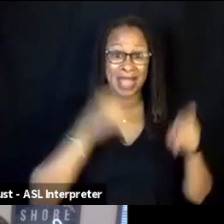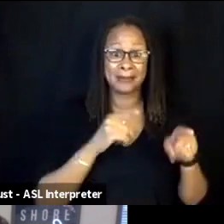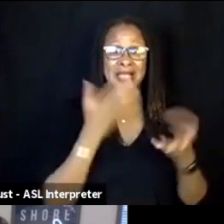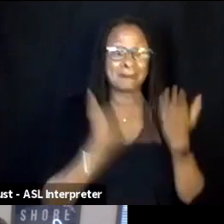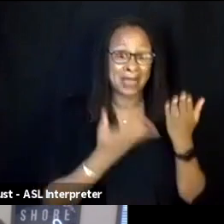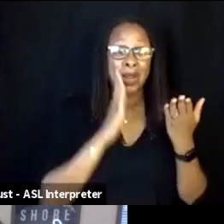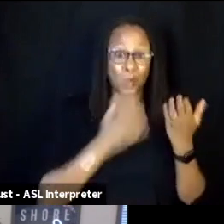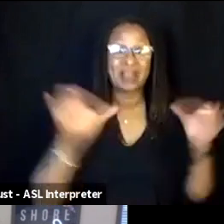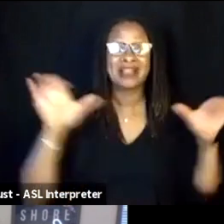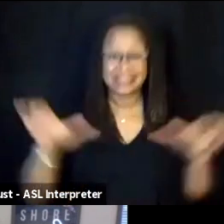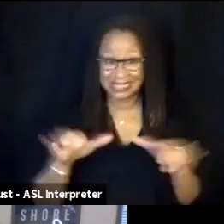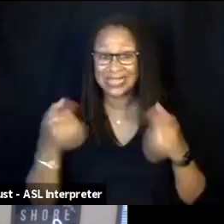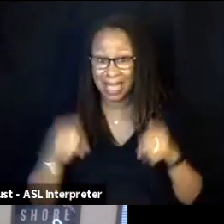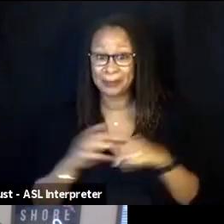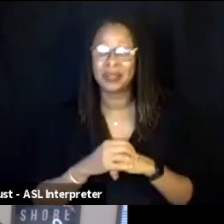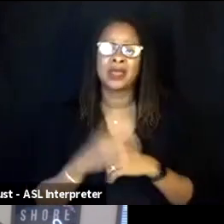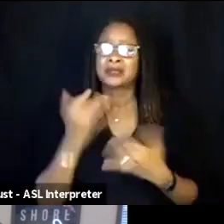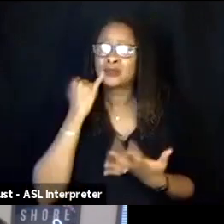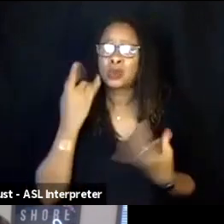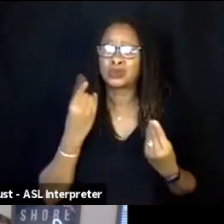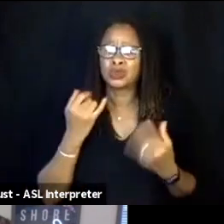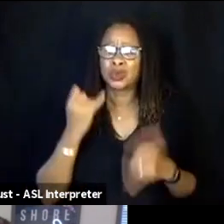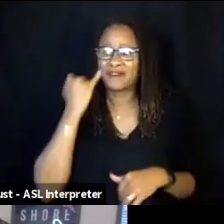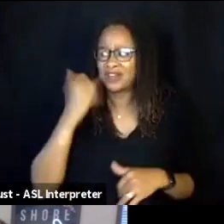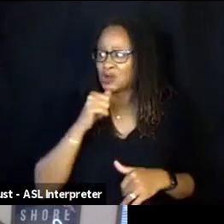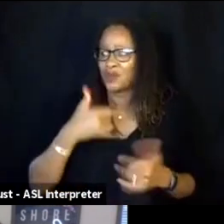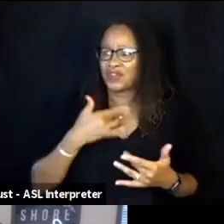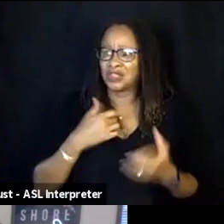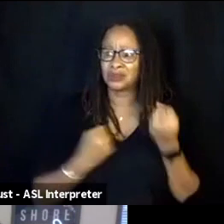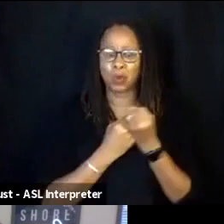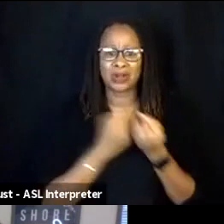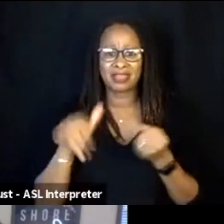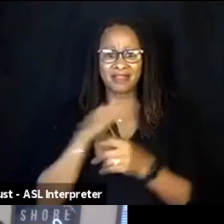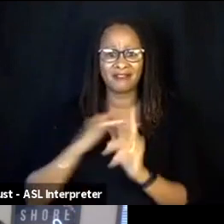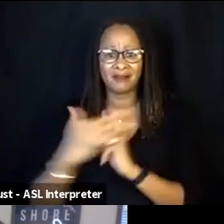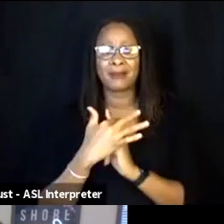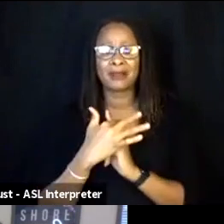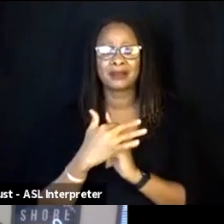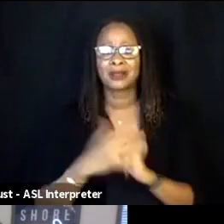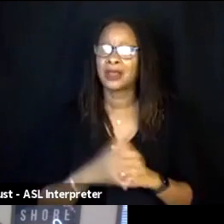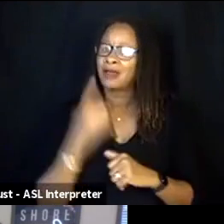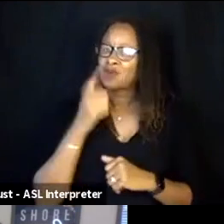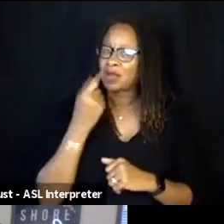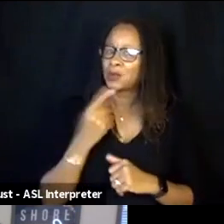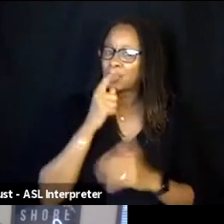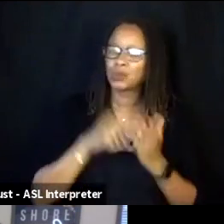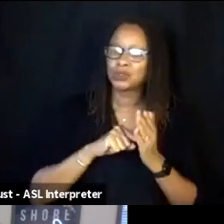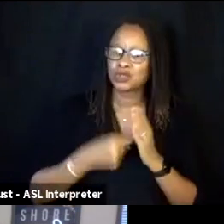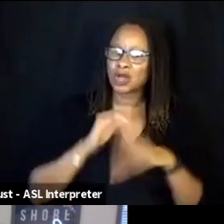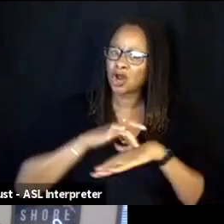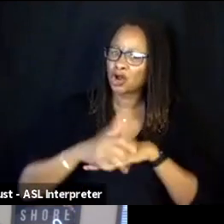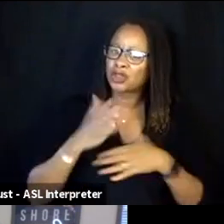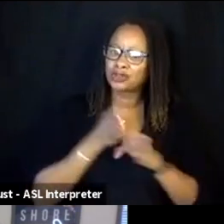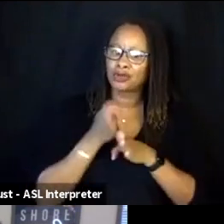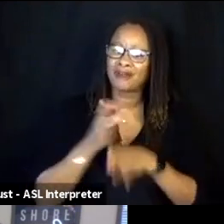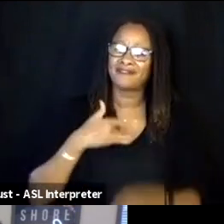did? What are you supposed to do when you don't feel supported? So for anyone starting out early in their career and feeling